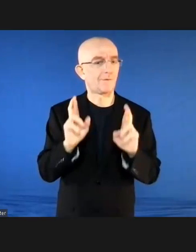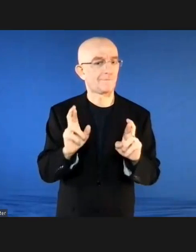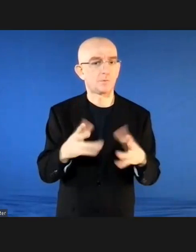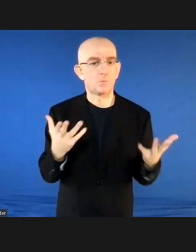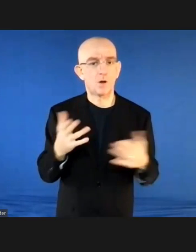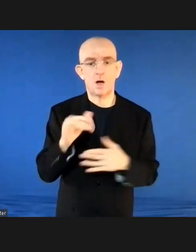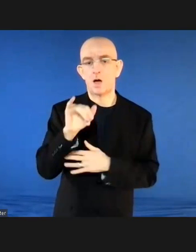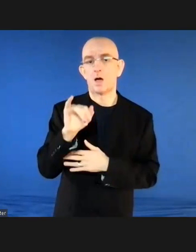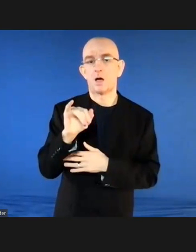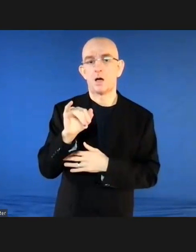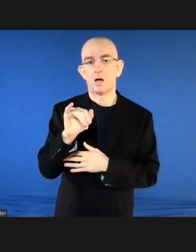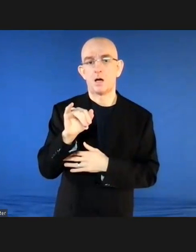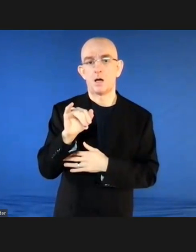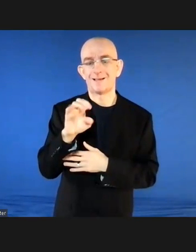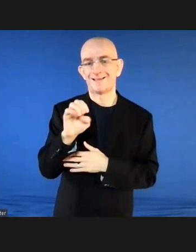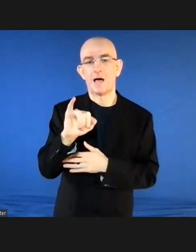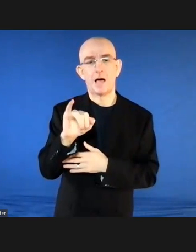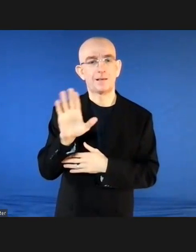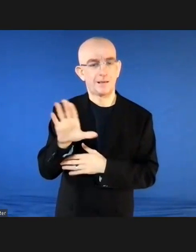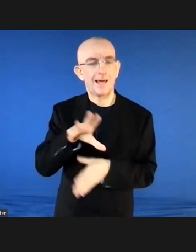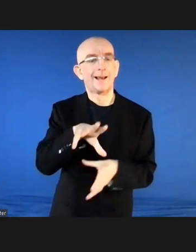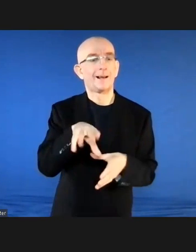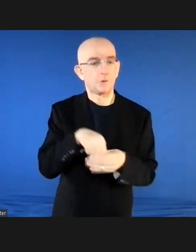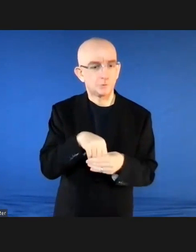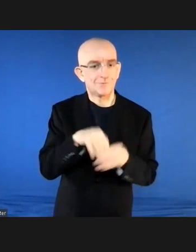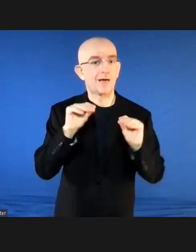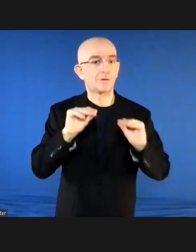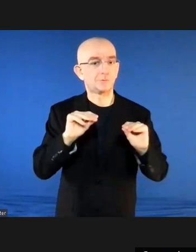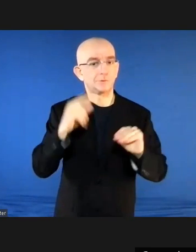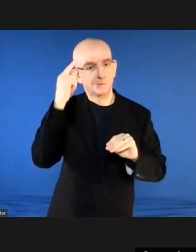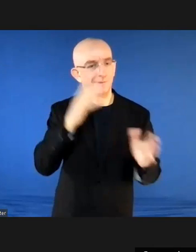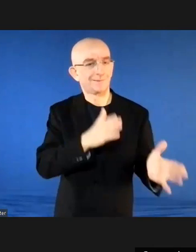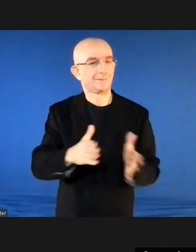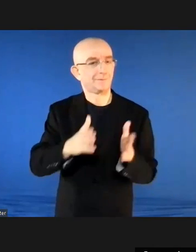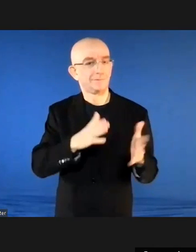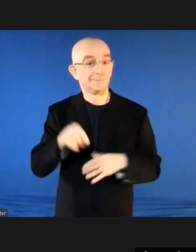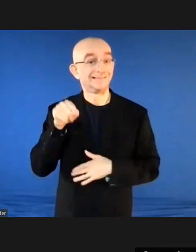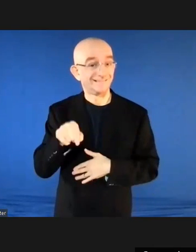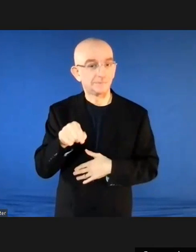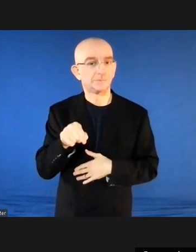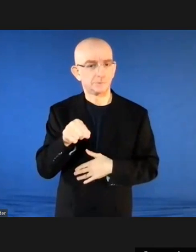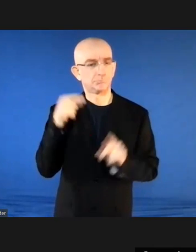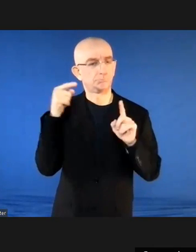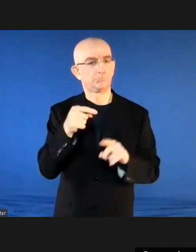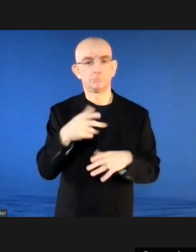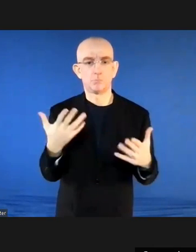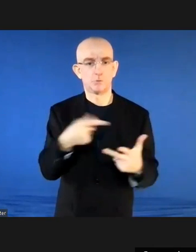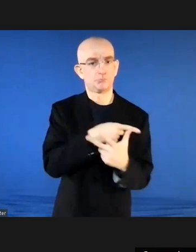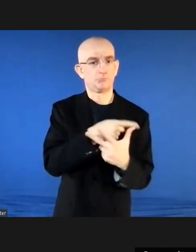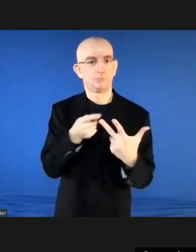make progress in the 3 focus countries, but more importantly, we'll also share those lessons about a